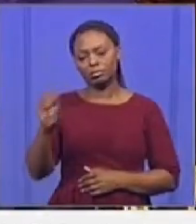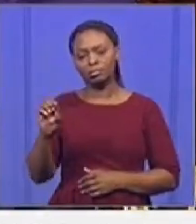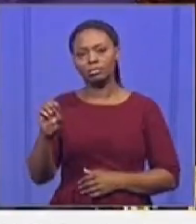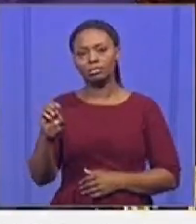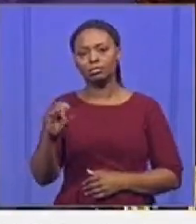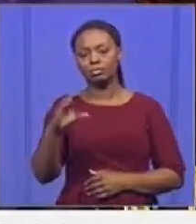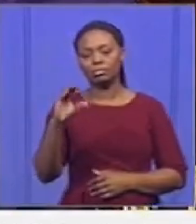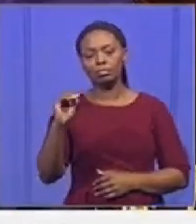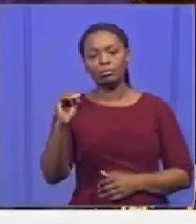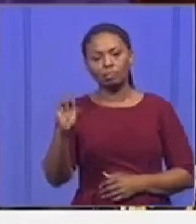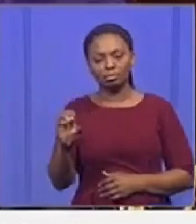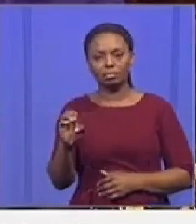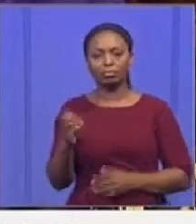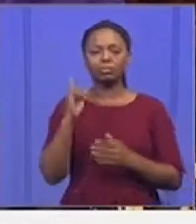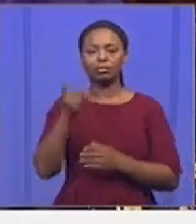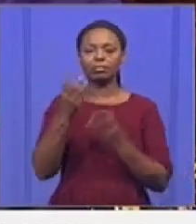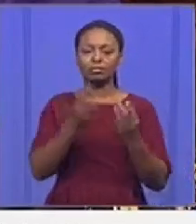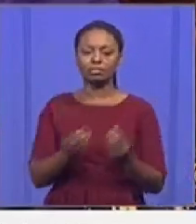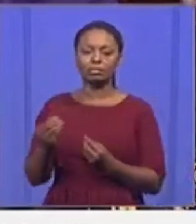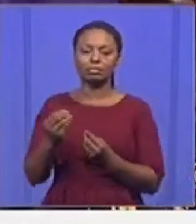power stations to work.